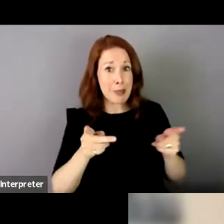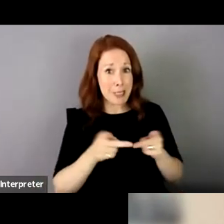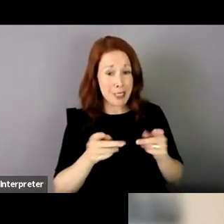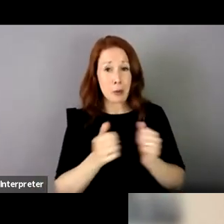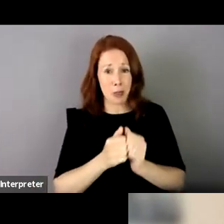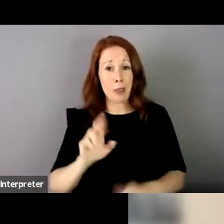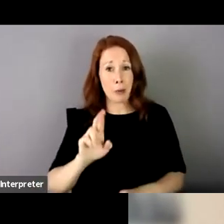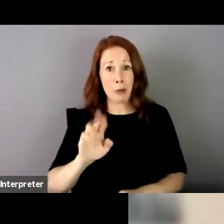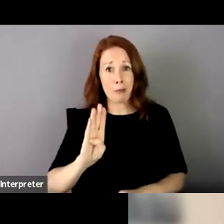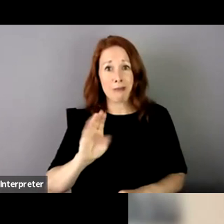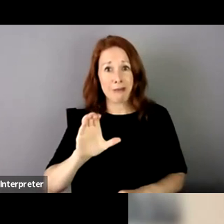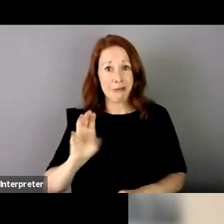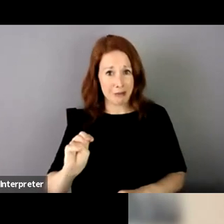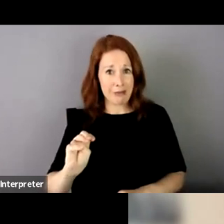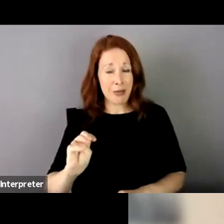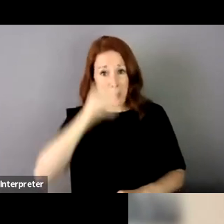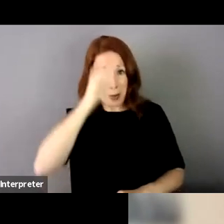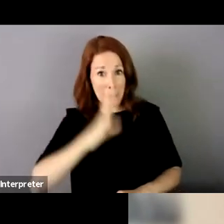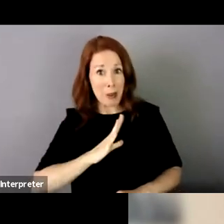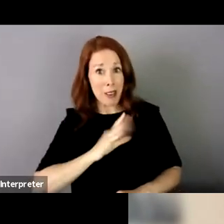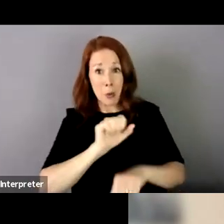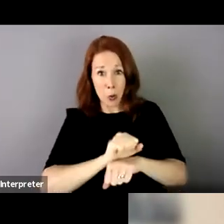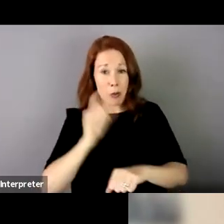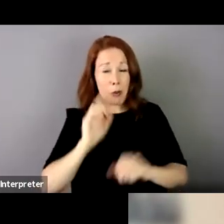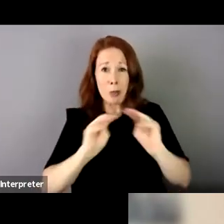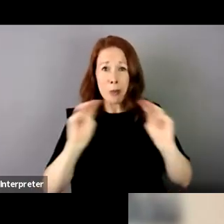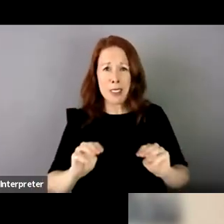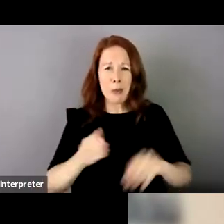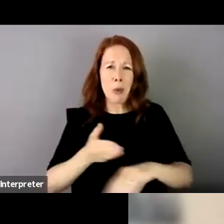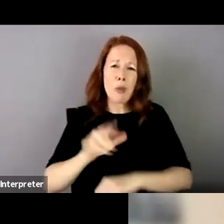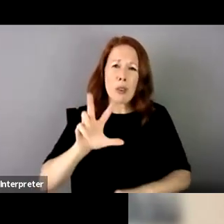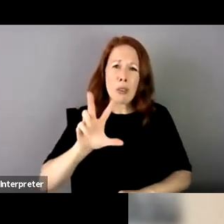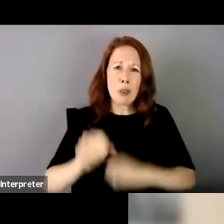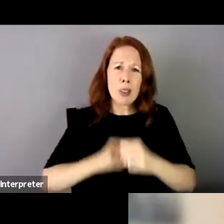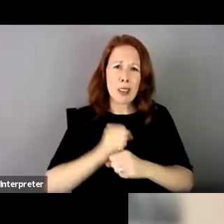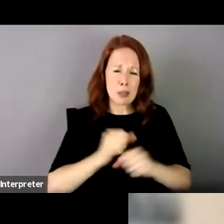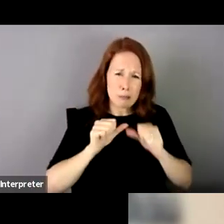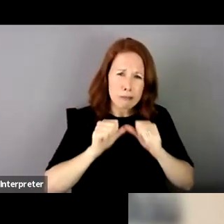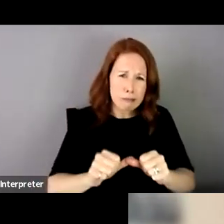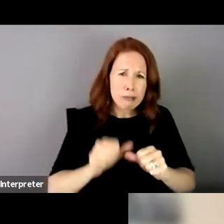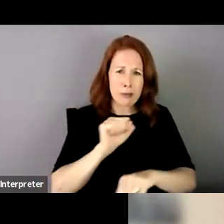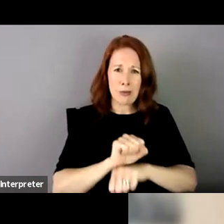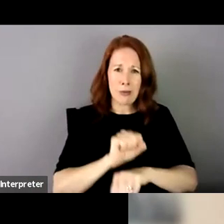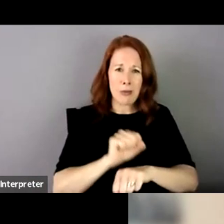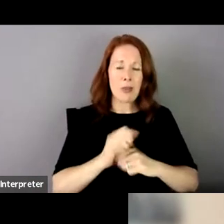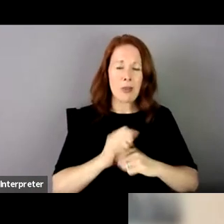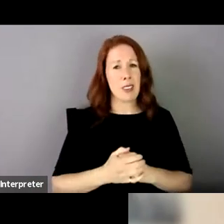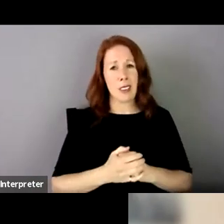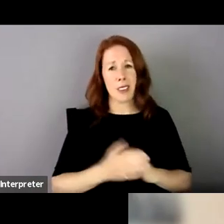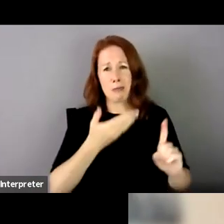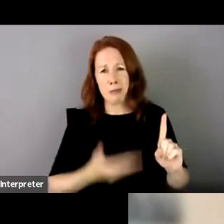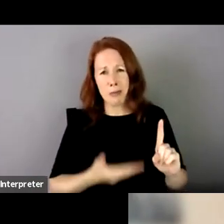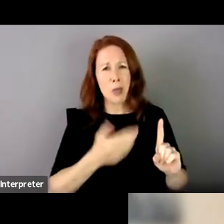the museum. And this fellow worked for the museum for over 30 years. Just an